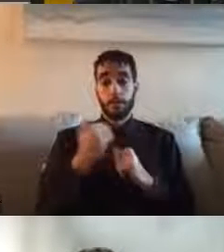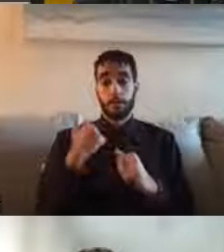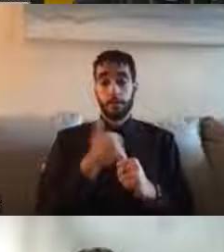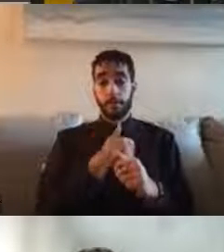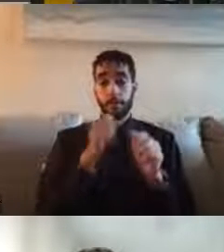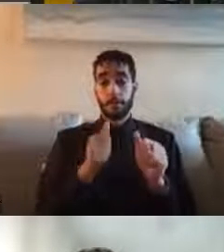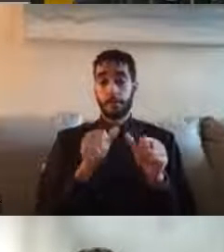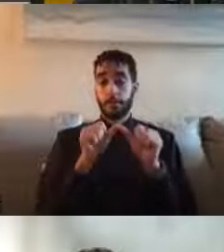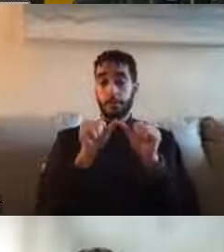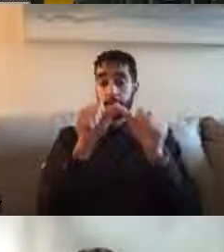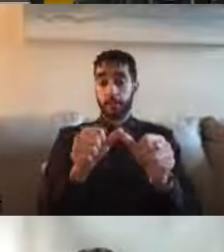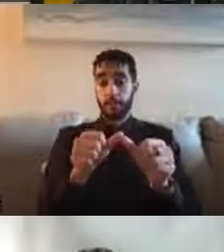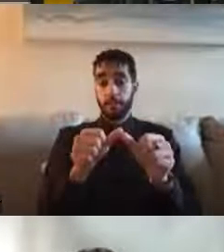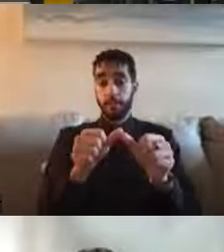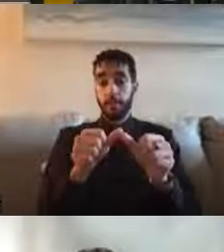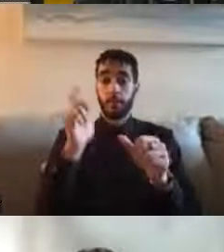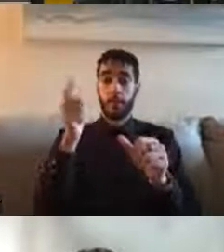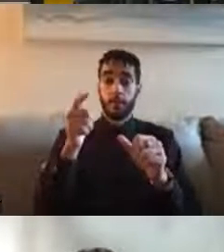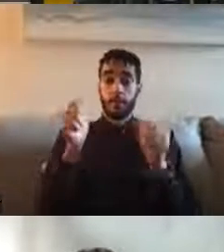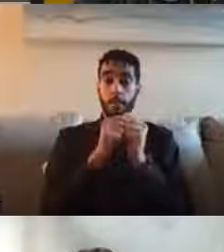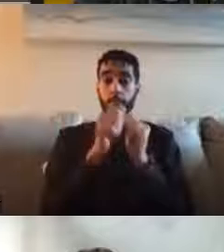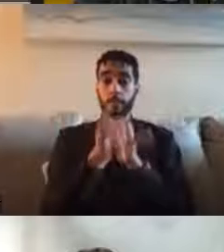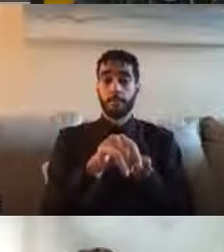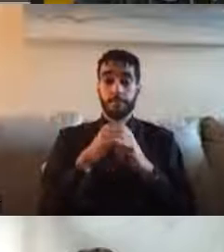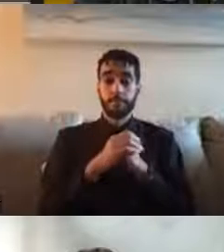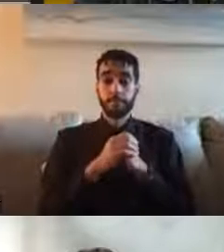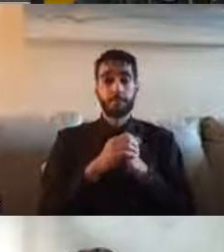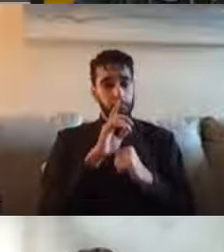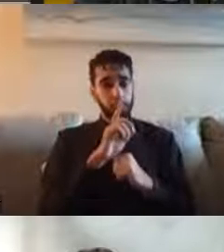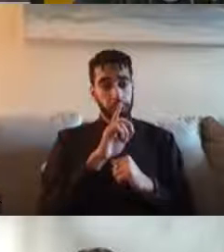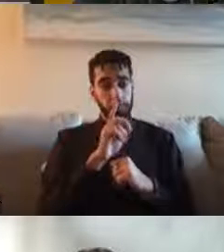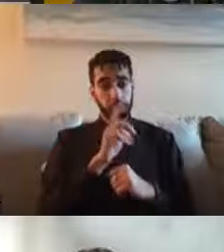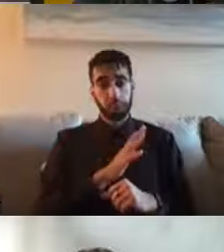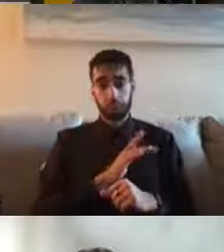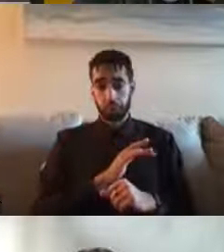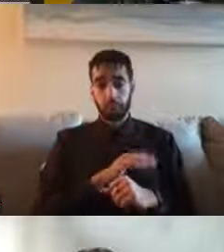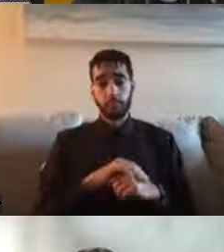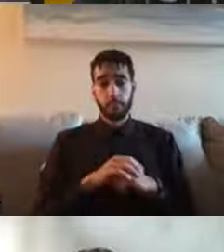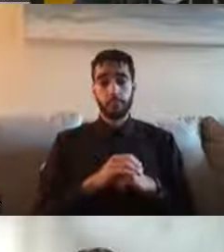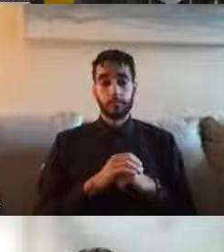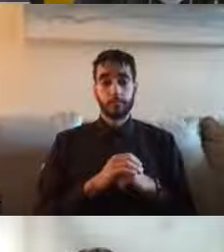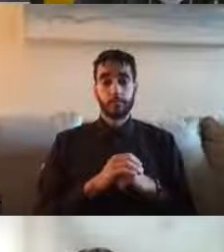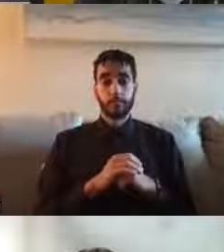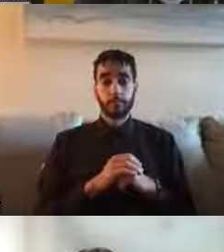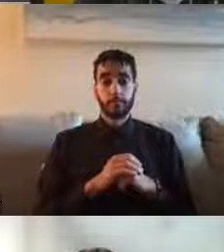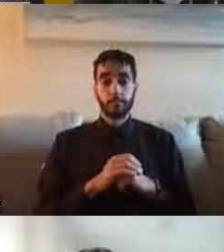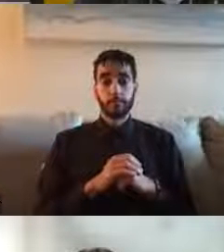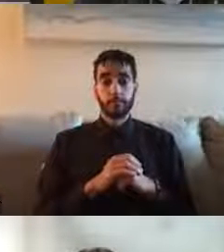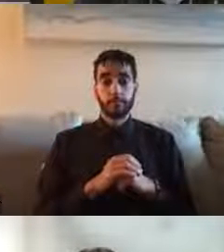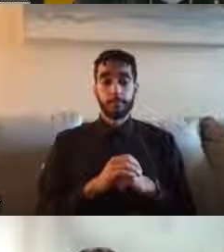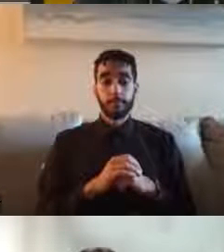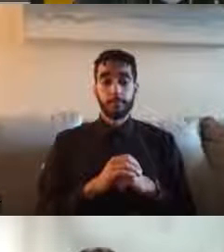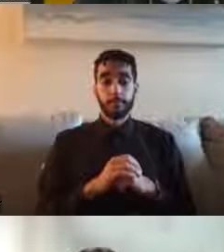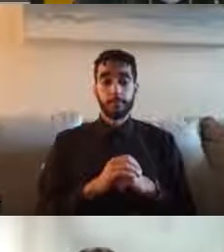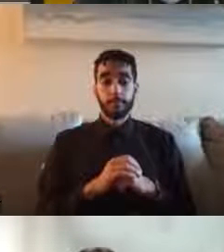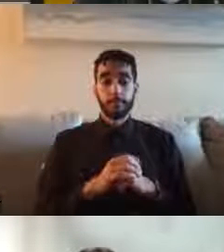pick this back up as part of that. Absolutely. Her presentation. Yeah, absolutely. And so I think the